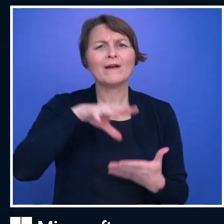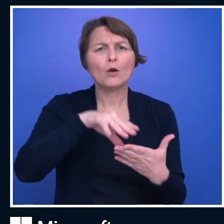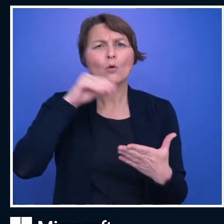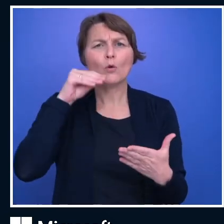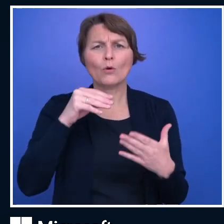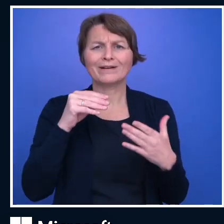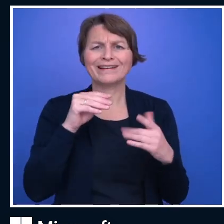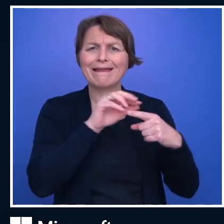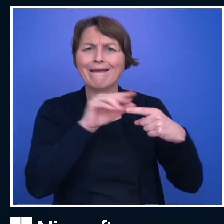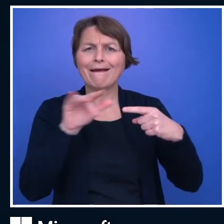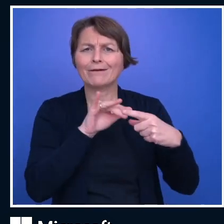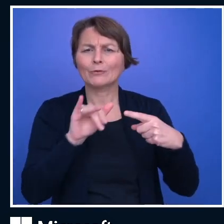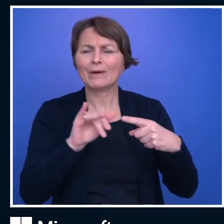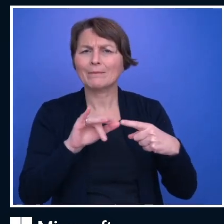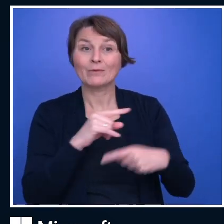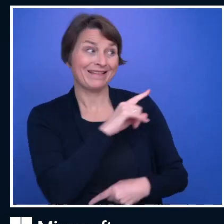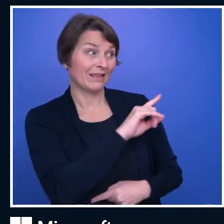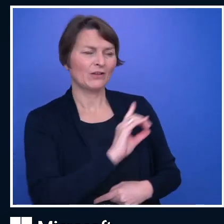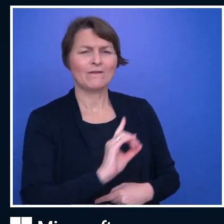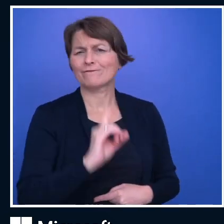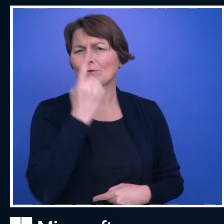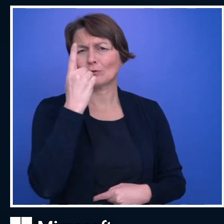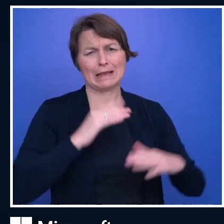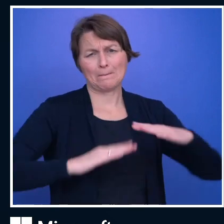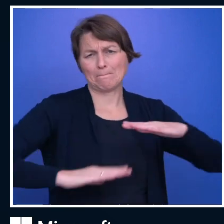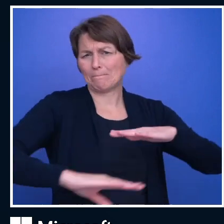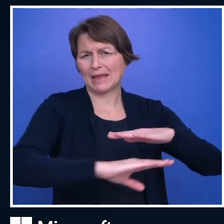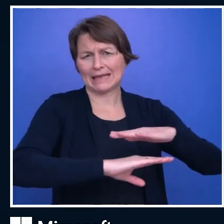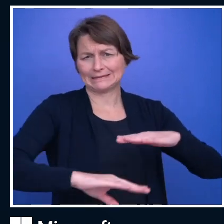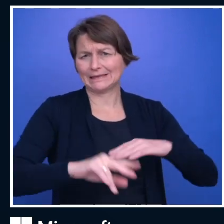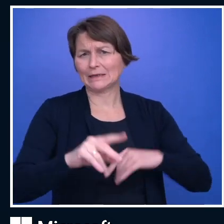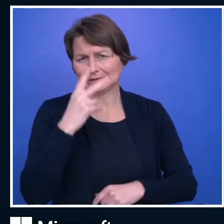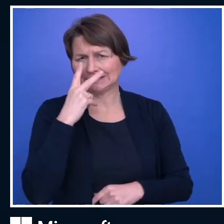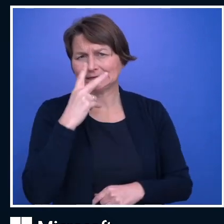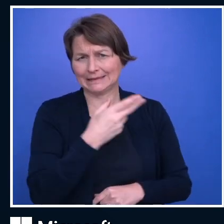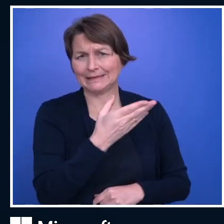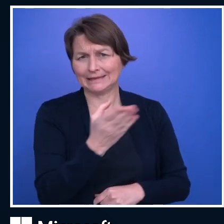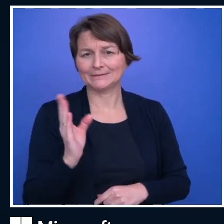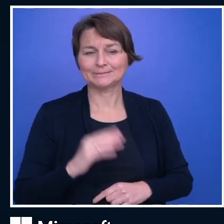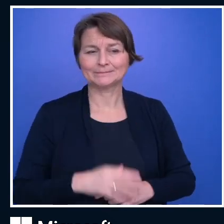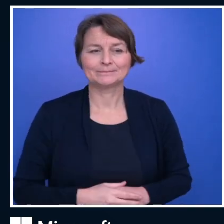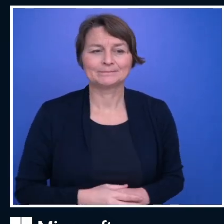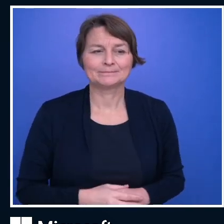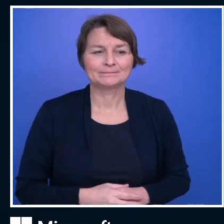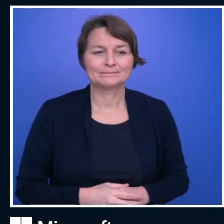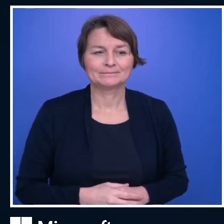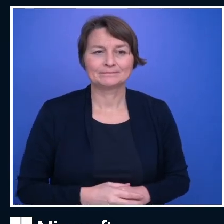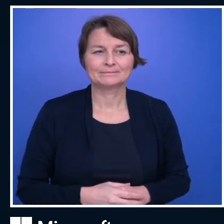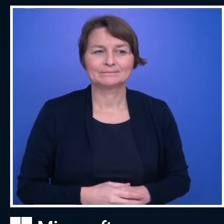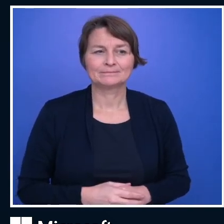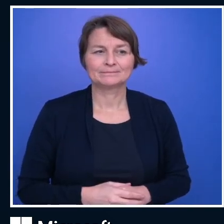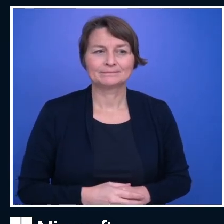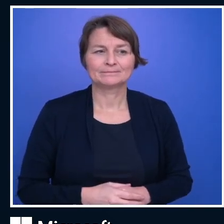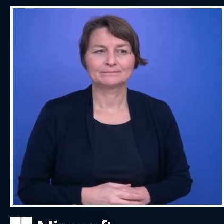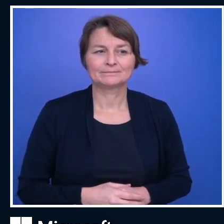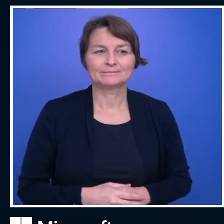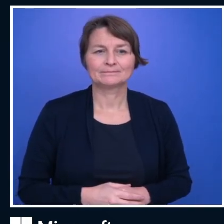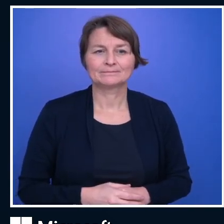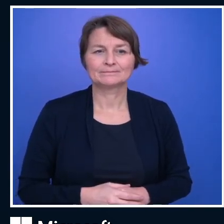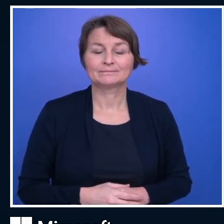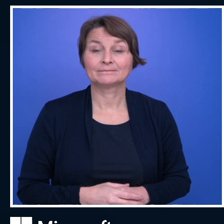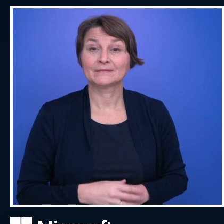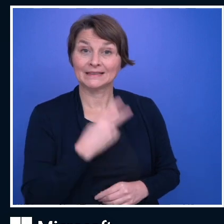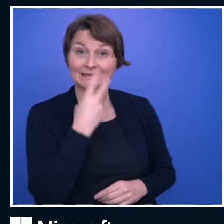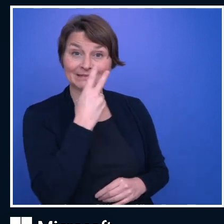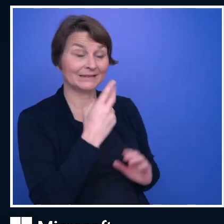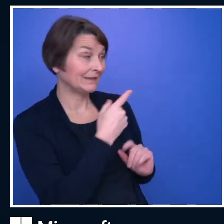basic algorithm that you will ever come across. So as we see on the screen, it's basically a linear model. It's a model that assumes a relationship